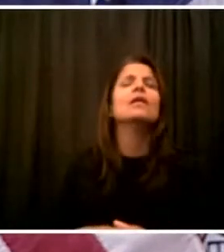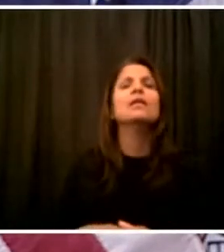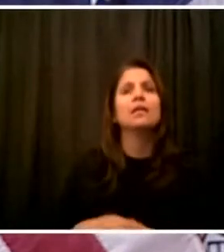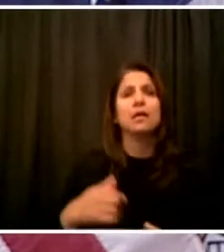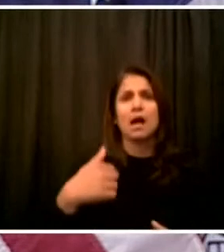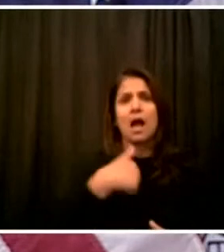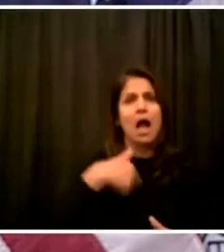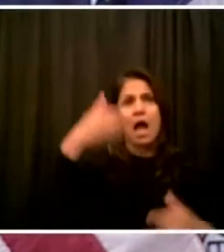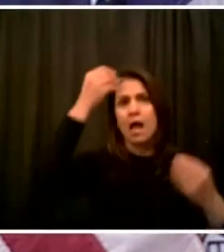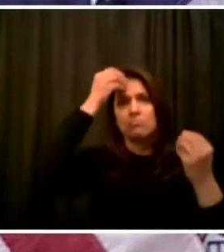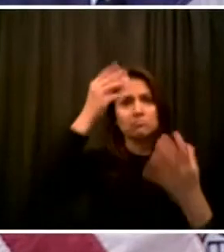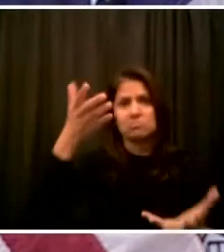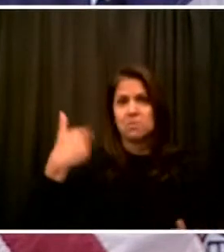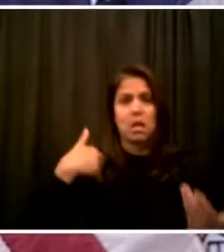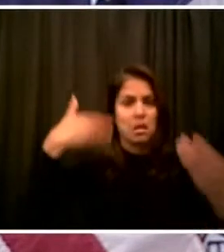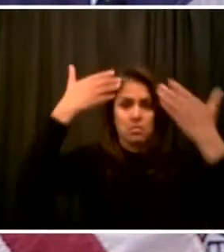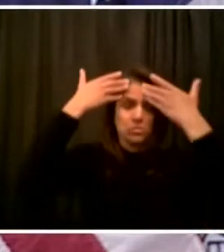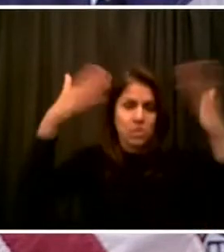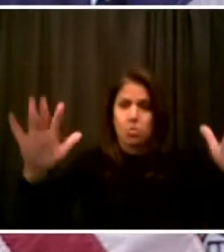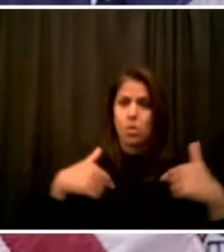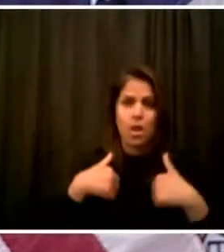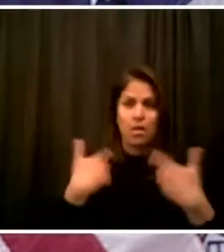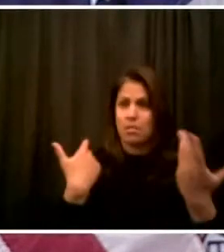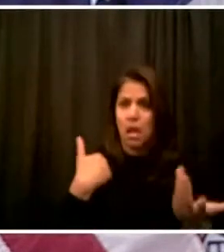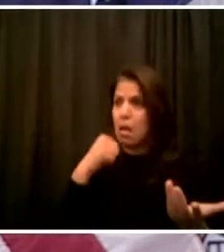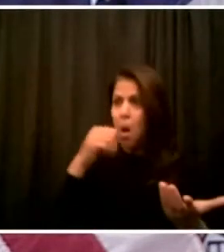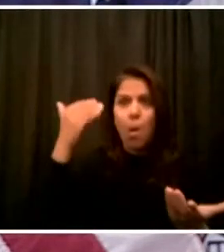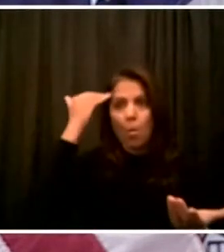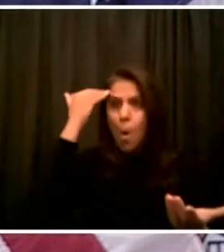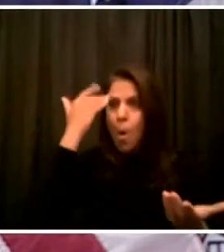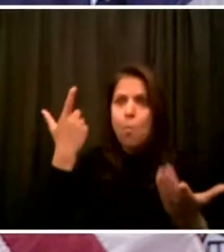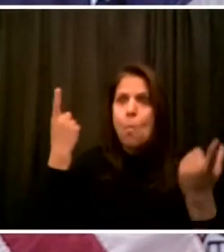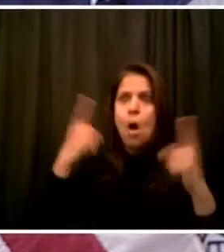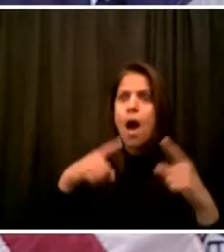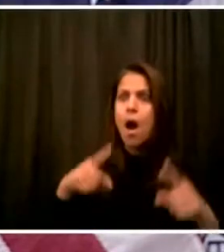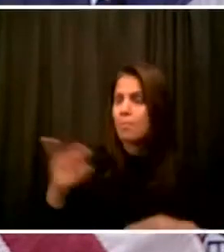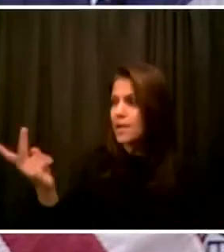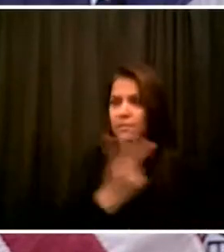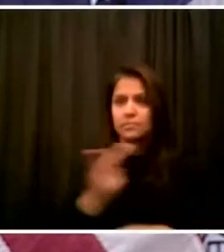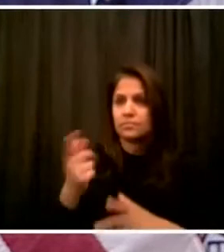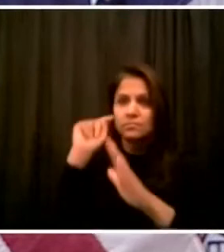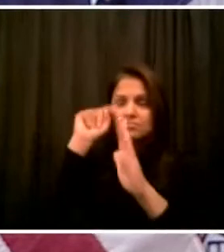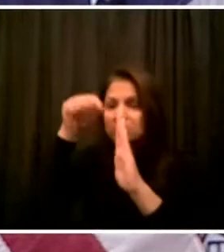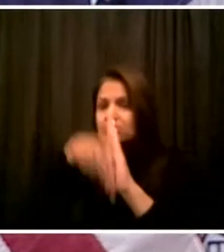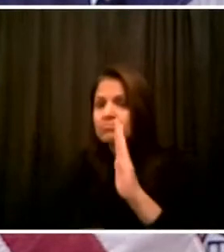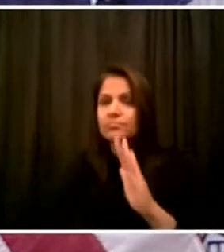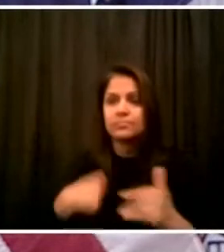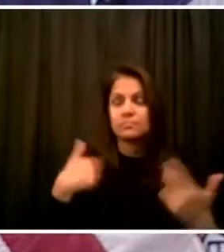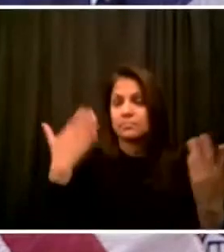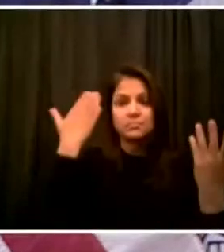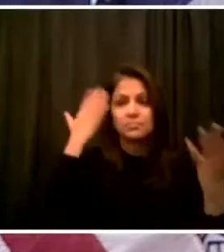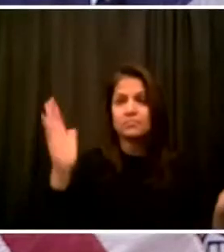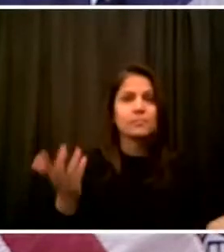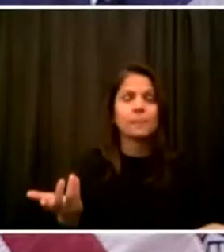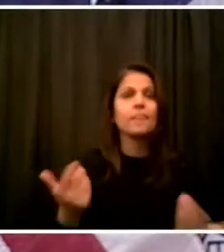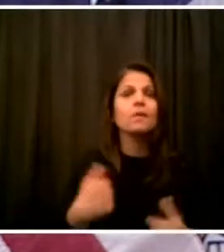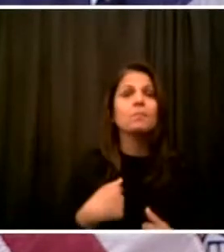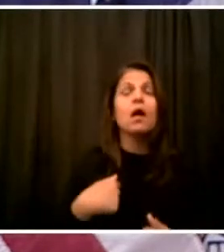I learned about it last night, and I want to hear from everyone involved. So I don't know what the scenario